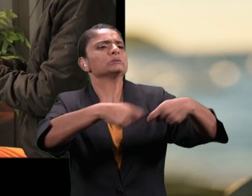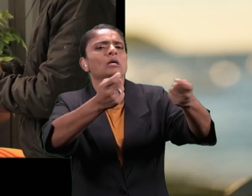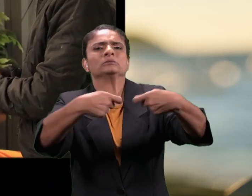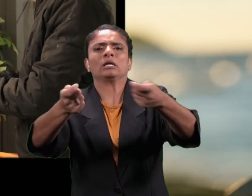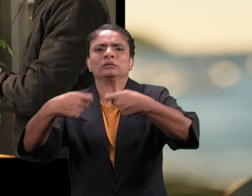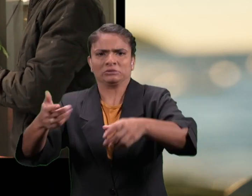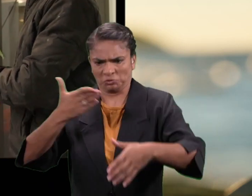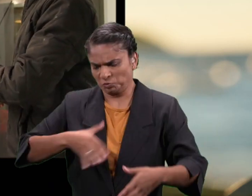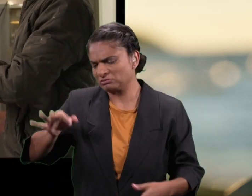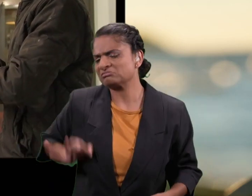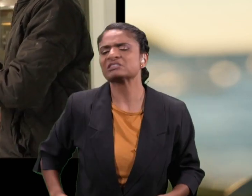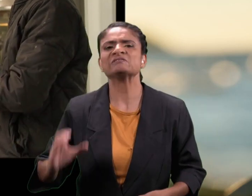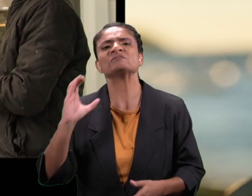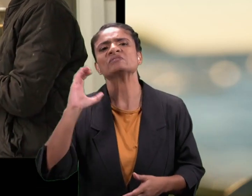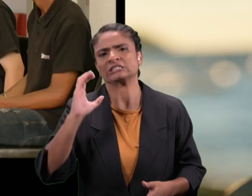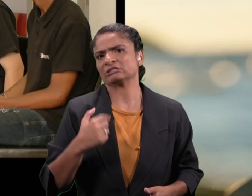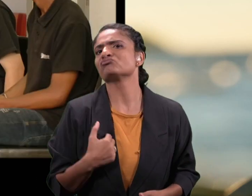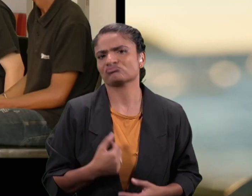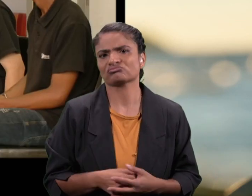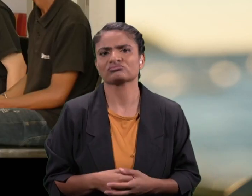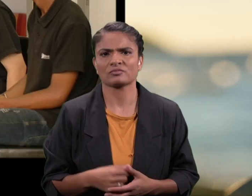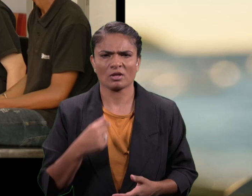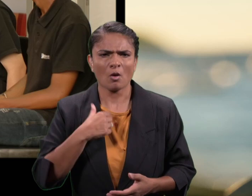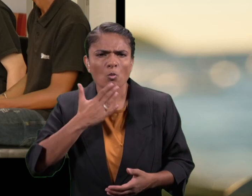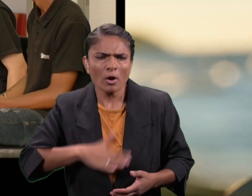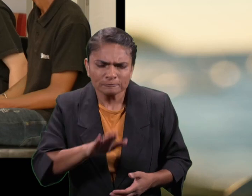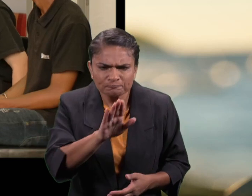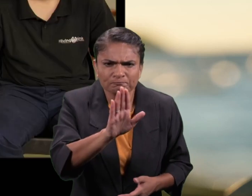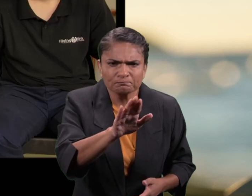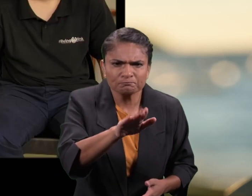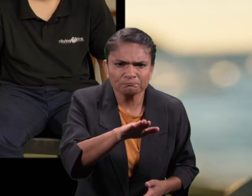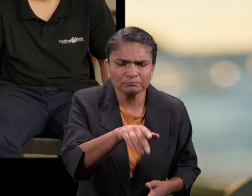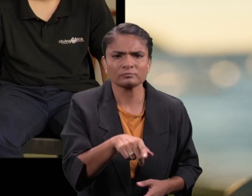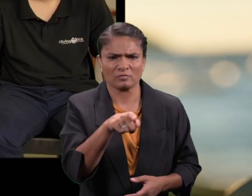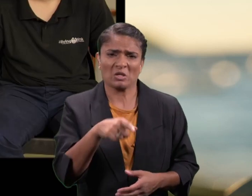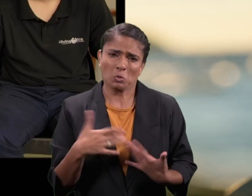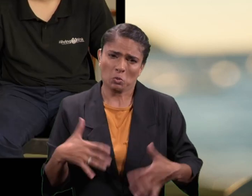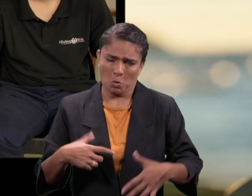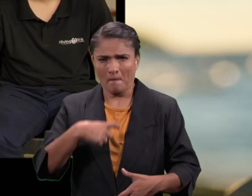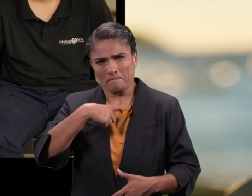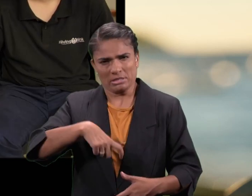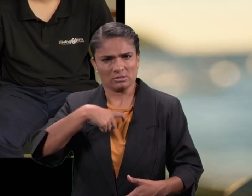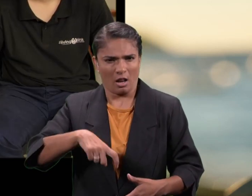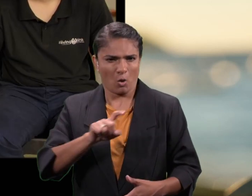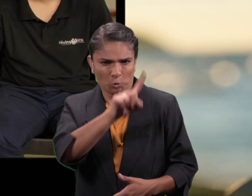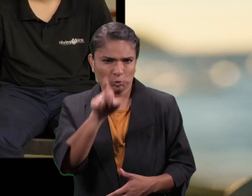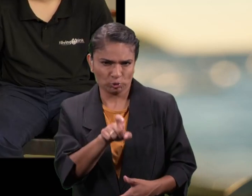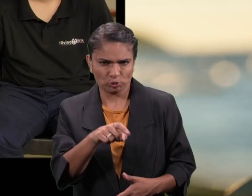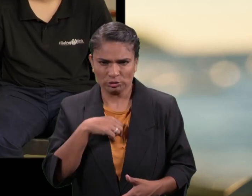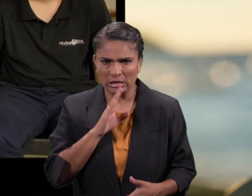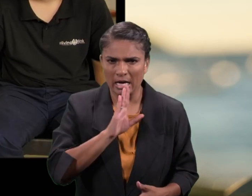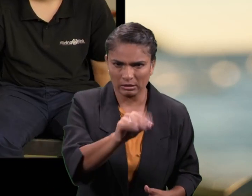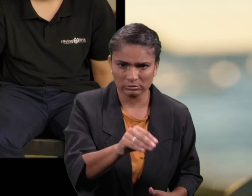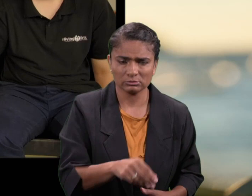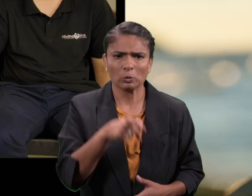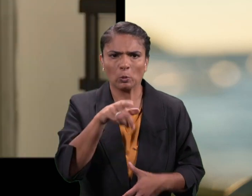my paintings and make good money. I wanted to pick up on one thing that is quite a personal